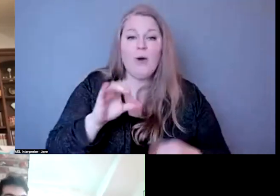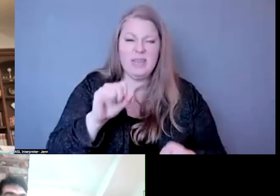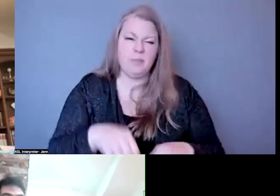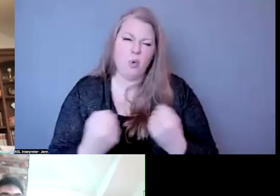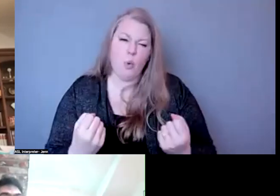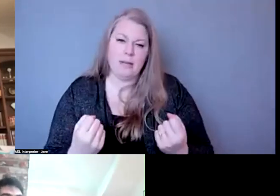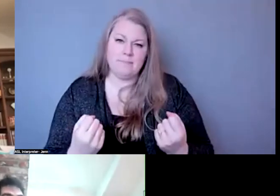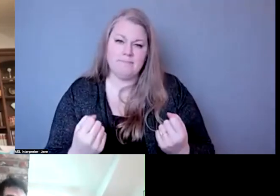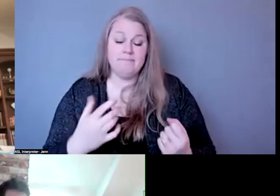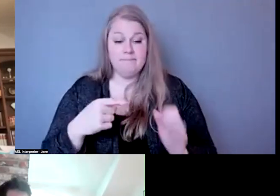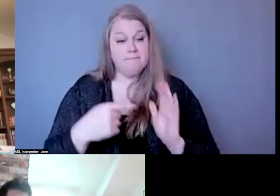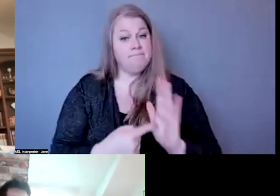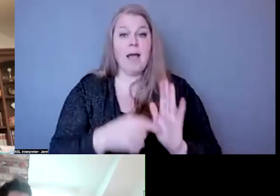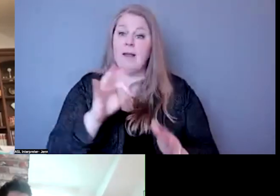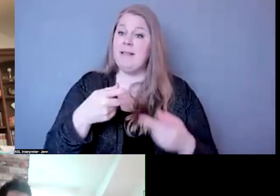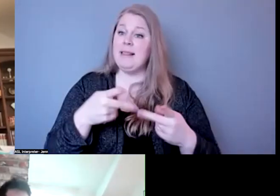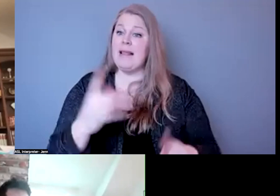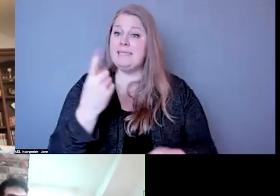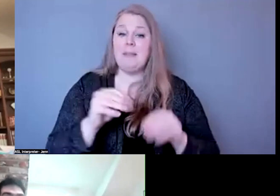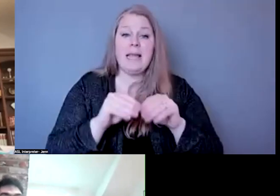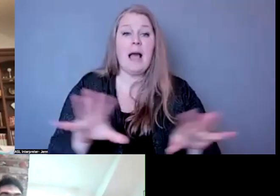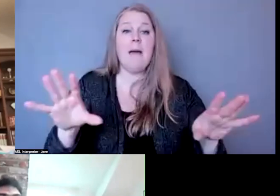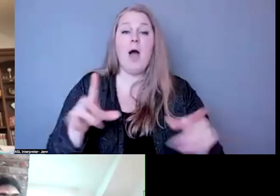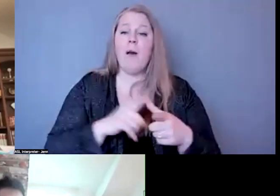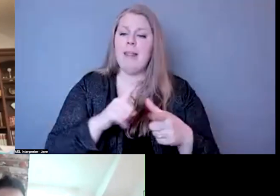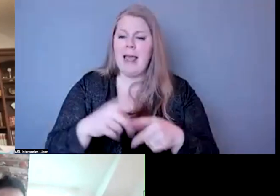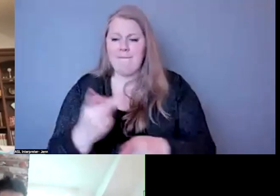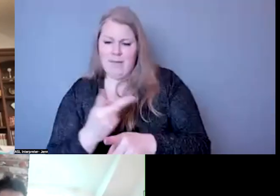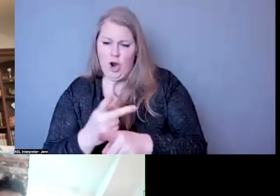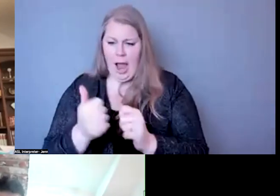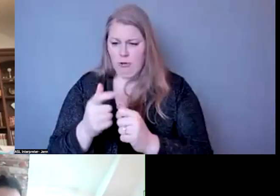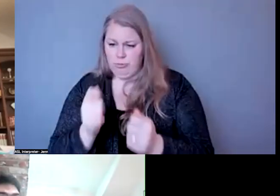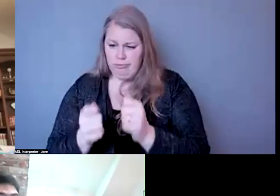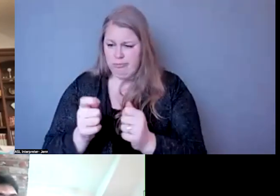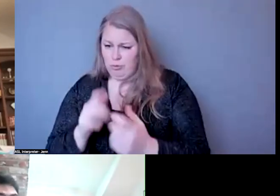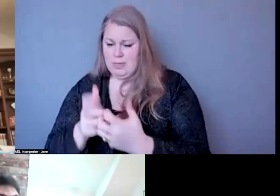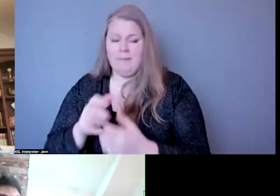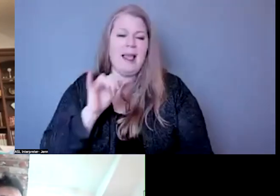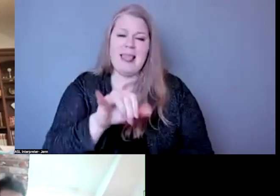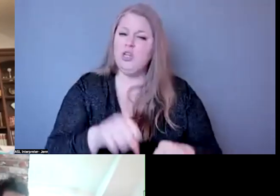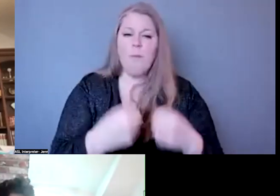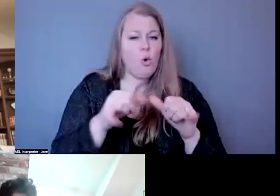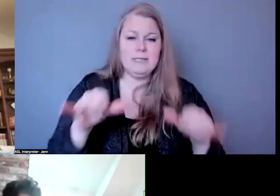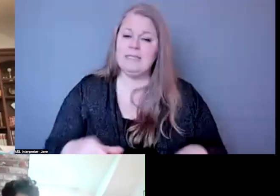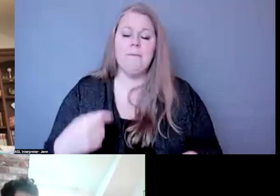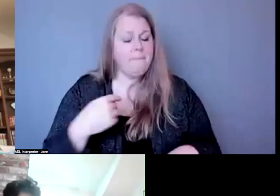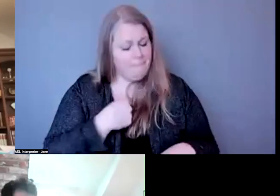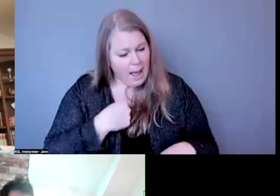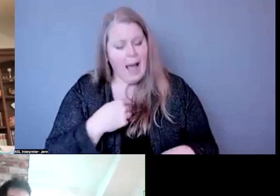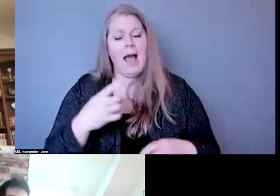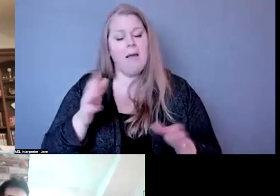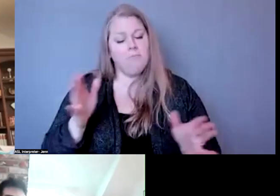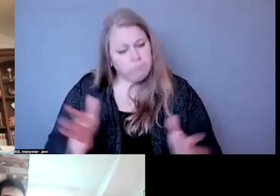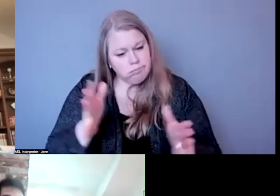This model of letting something come out, figuring out how to make it accessible, etc., is completely broken. I'm a huge advocate of inclusive and